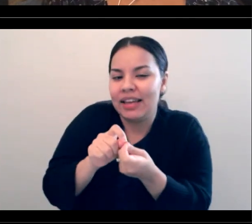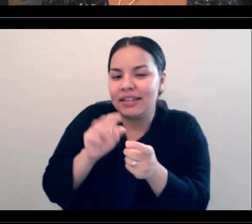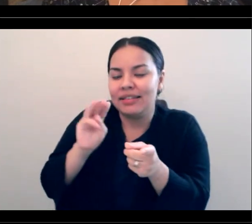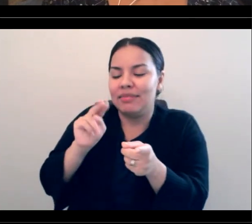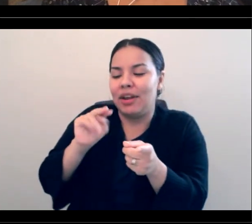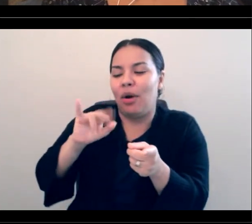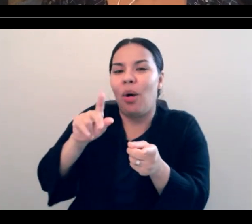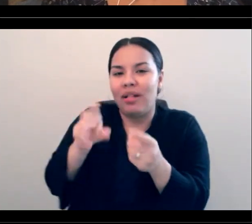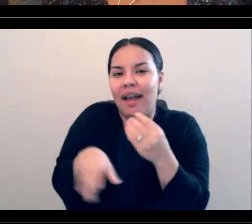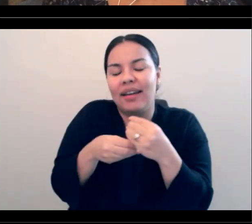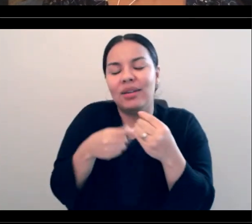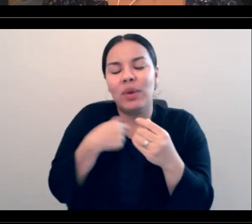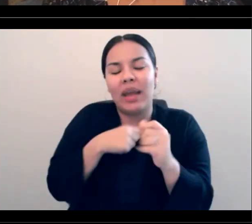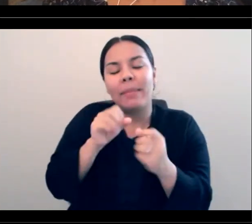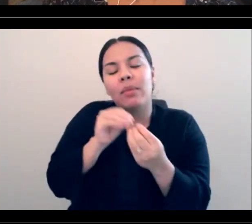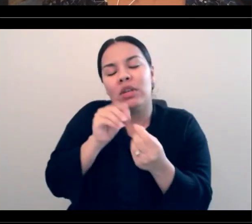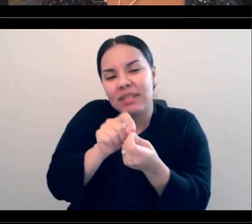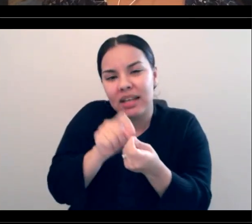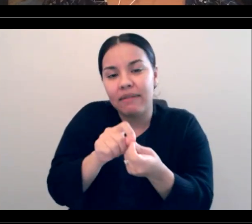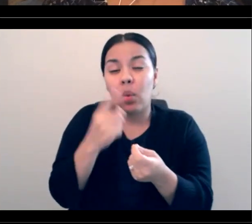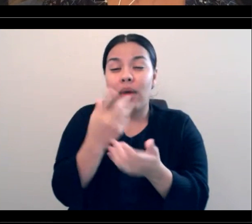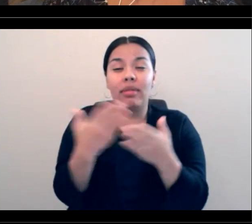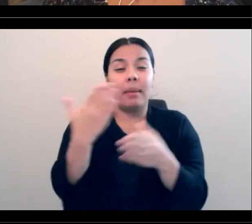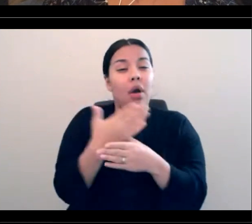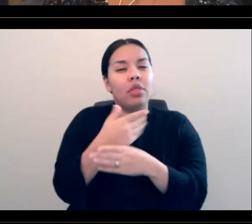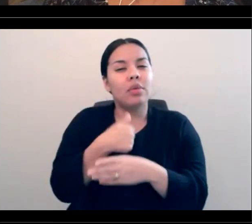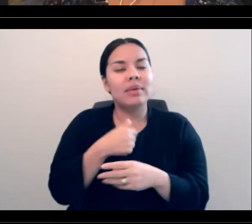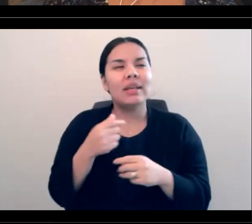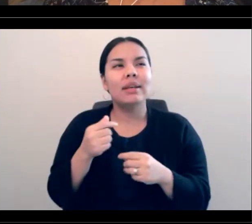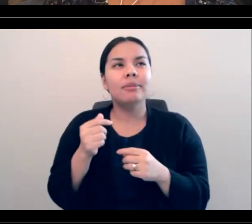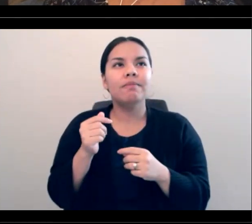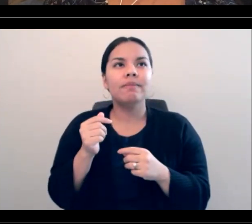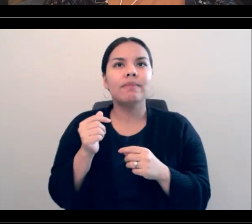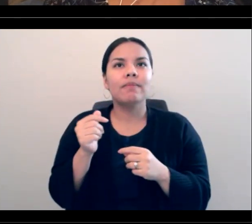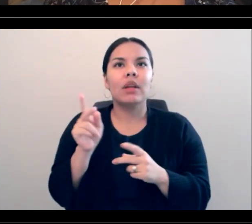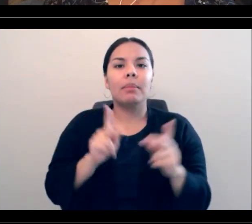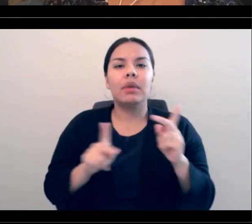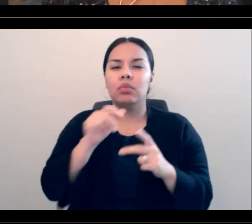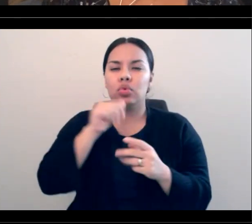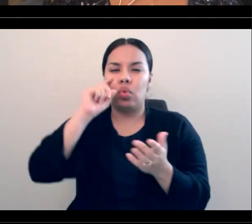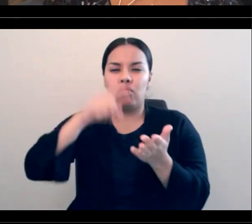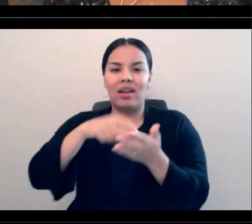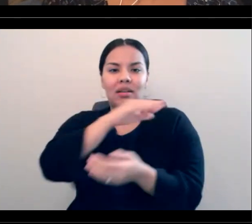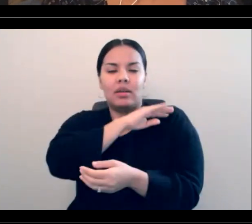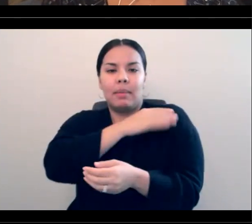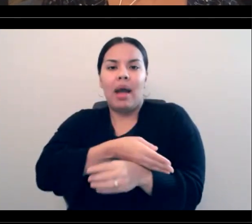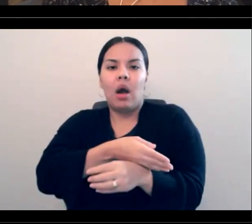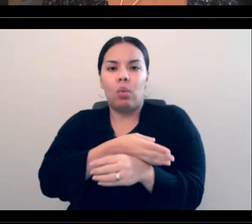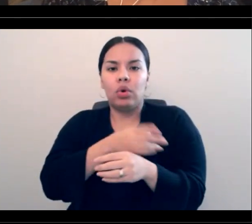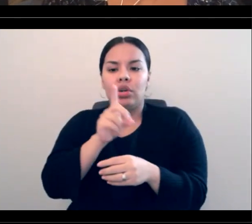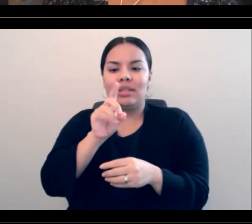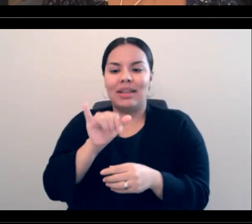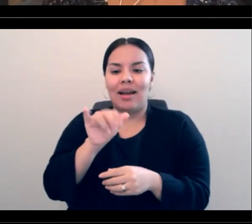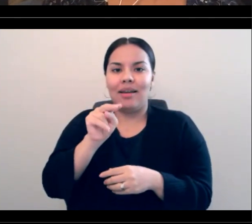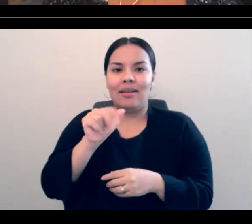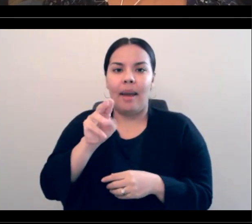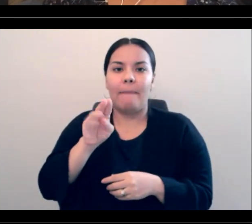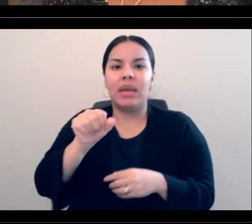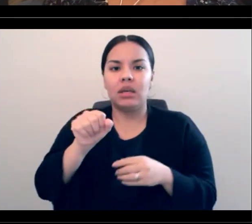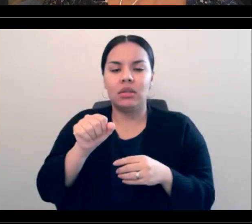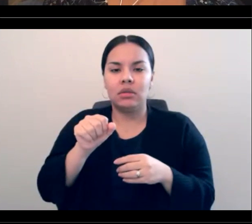is people kind of not recognizing their power dynamics. So like I am faculty. I